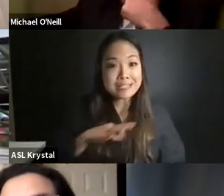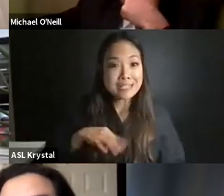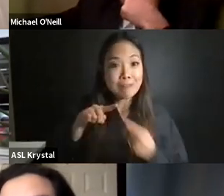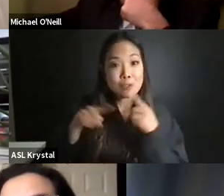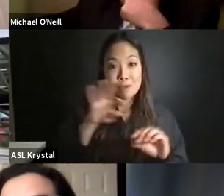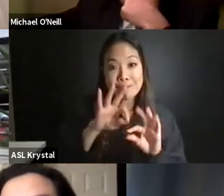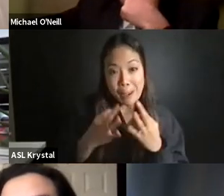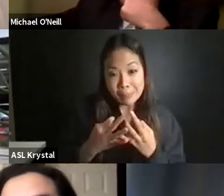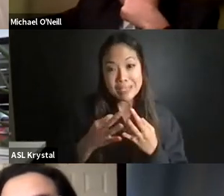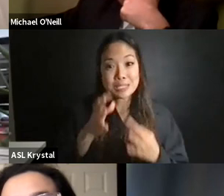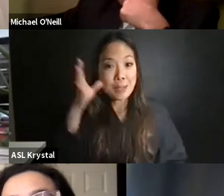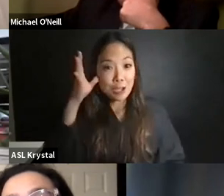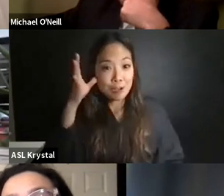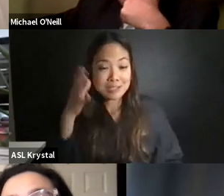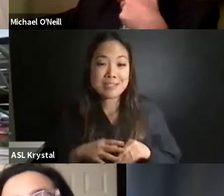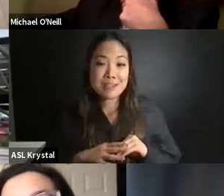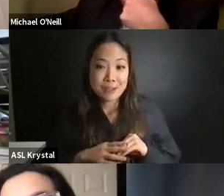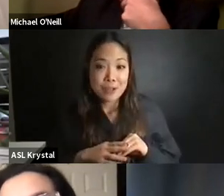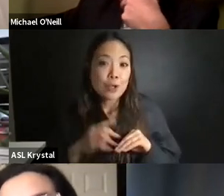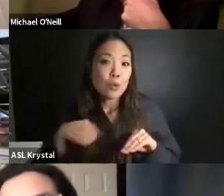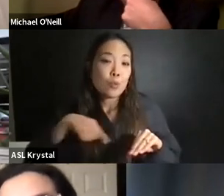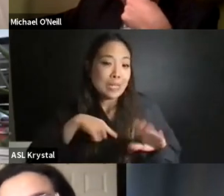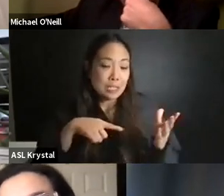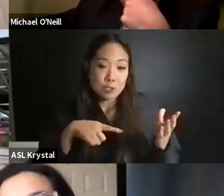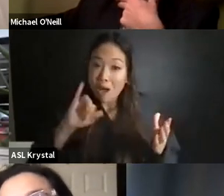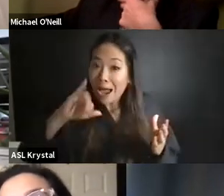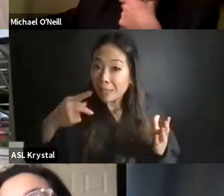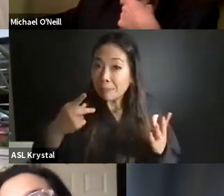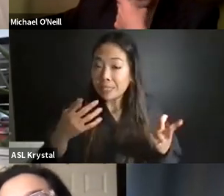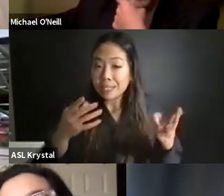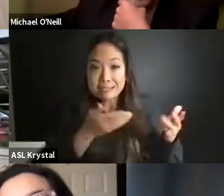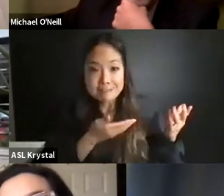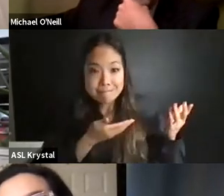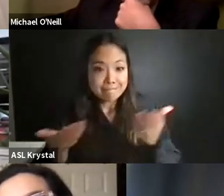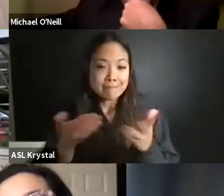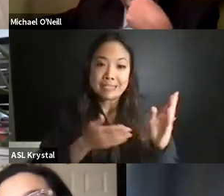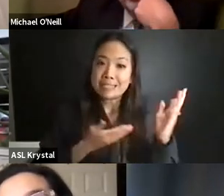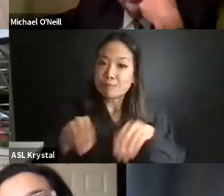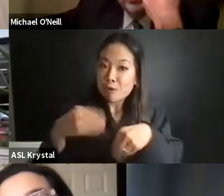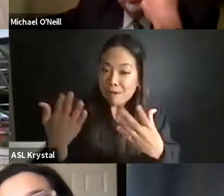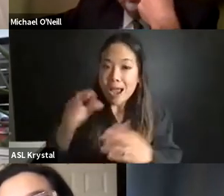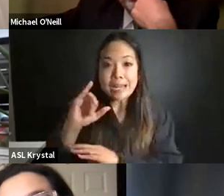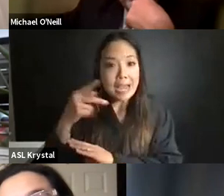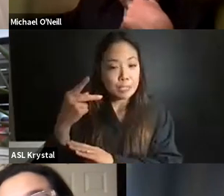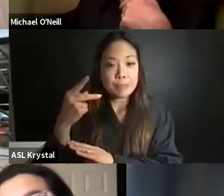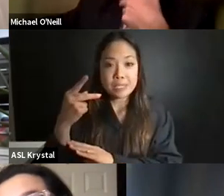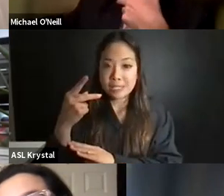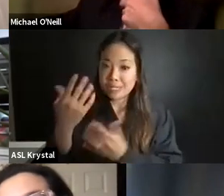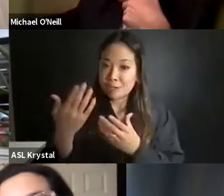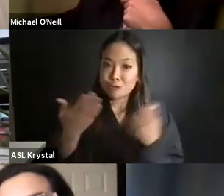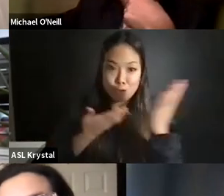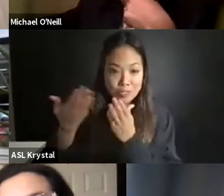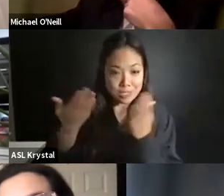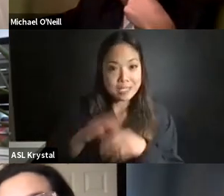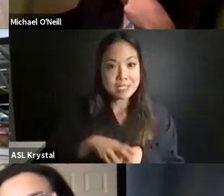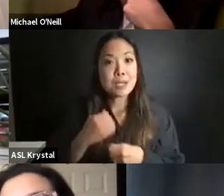in our inclusion community we need to deliver current iep services be sure we have appropriate appropriate ratios within each